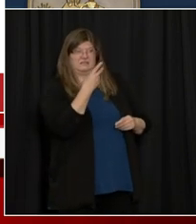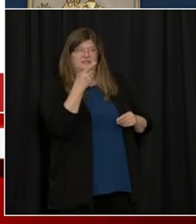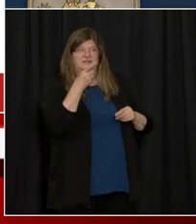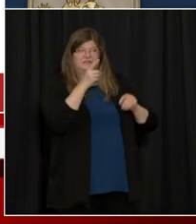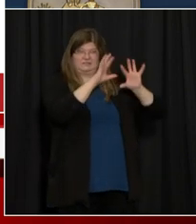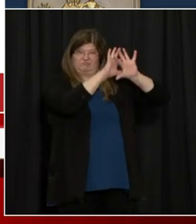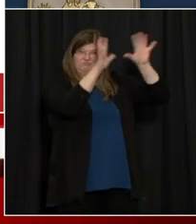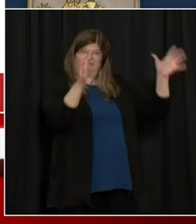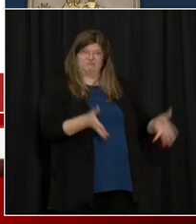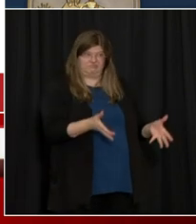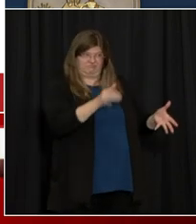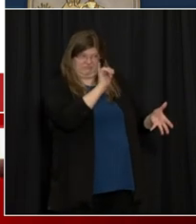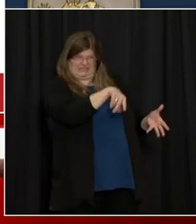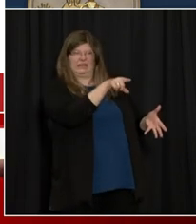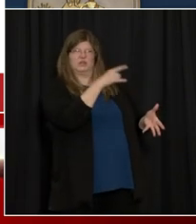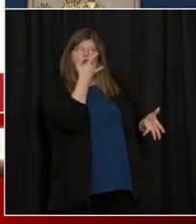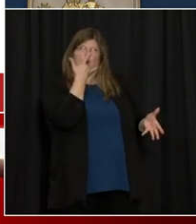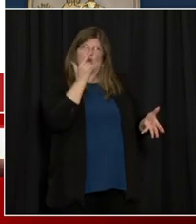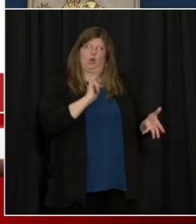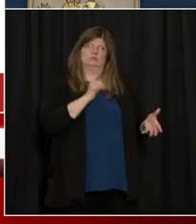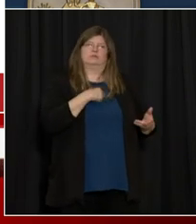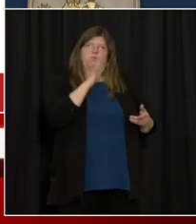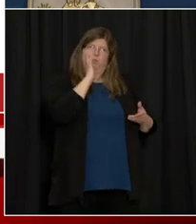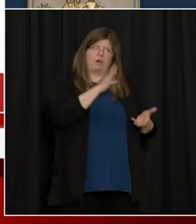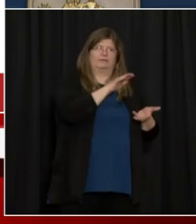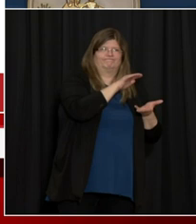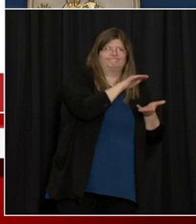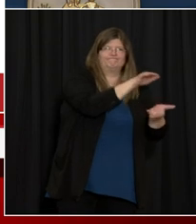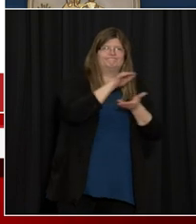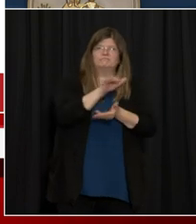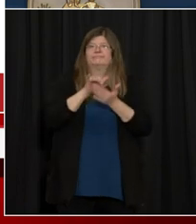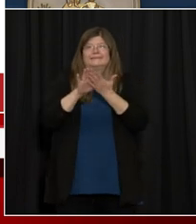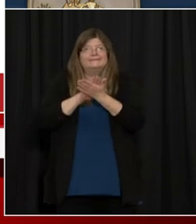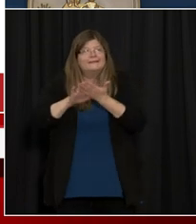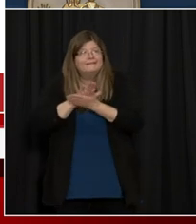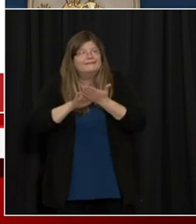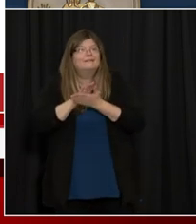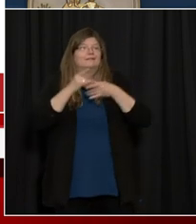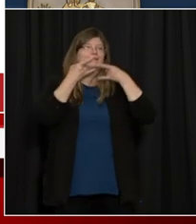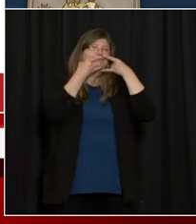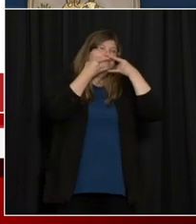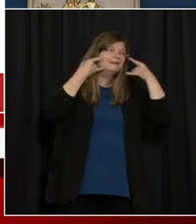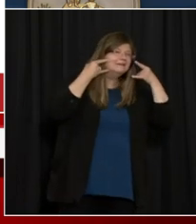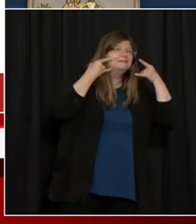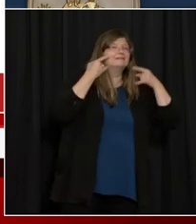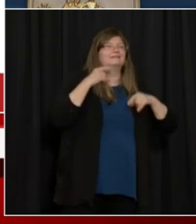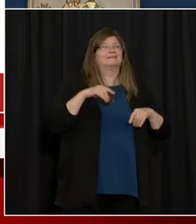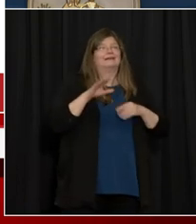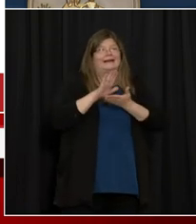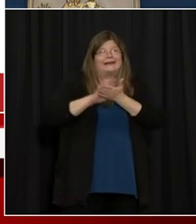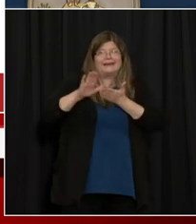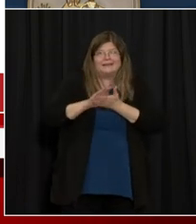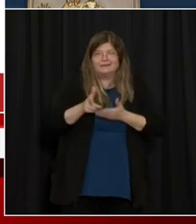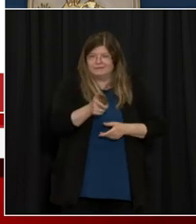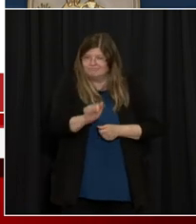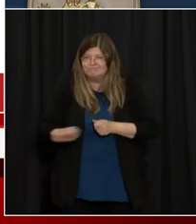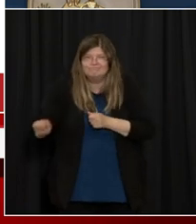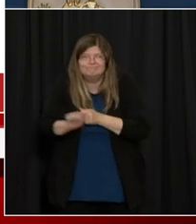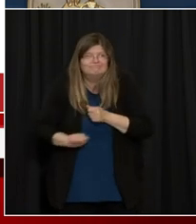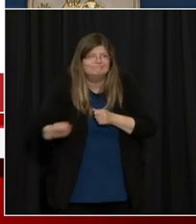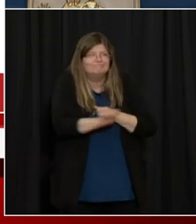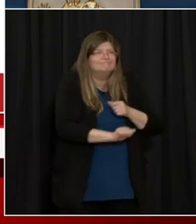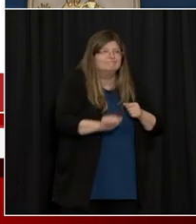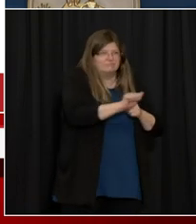left, and they include hand sanitizer, masks, and cleaning supplies. So